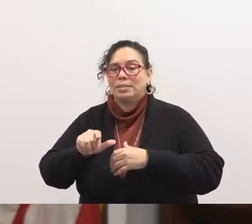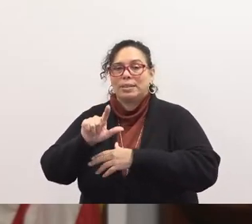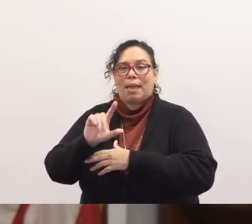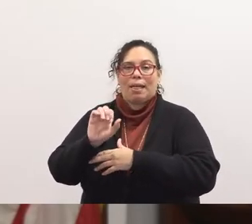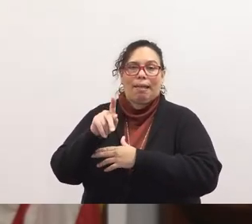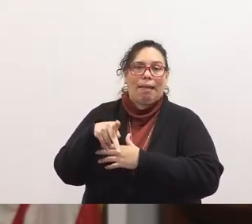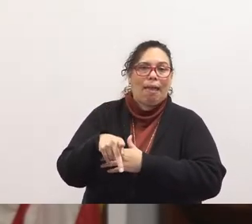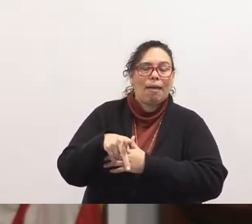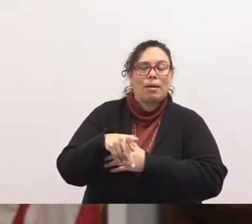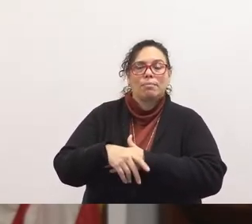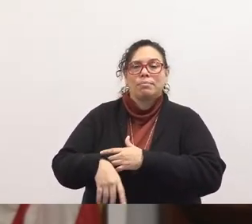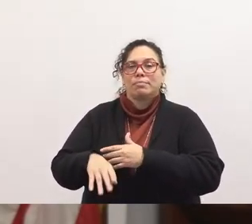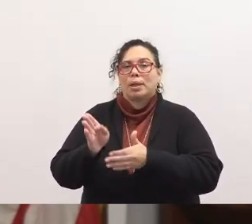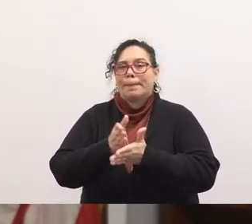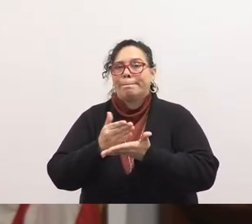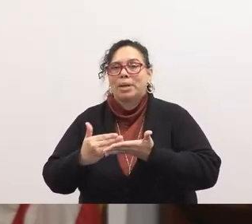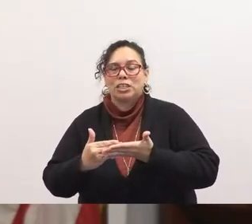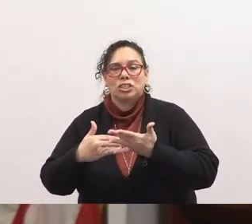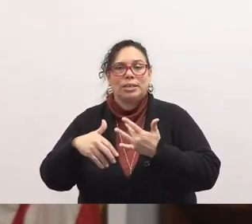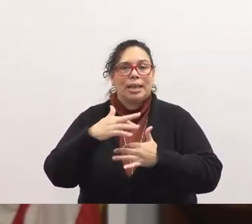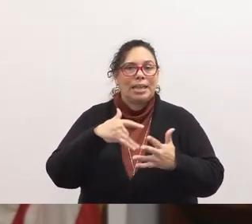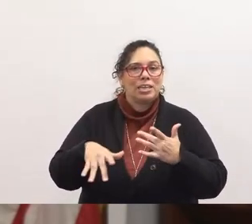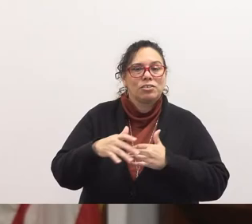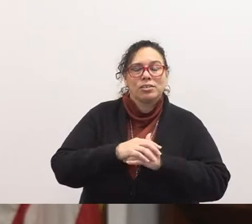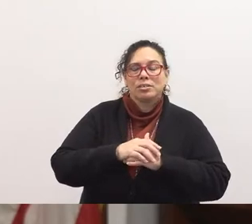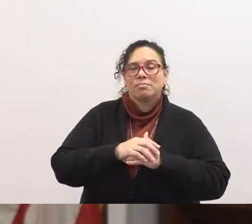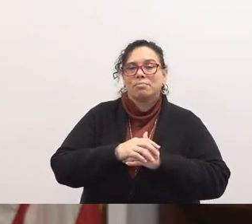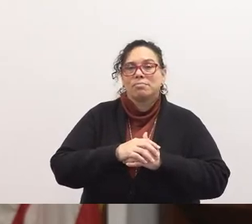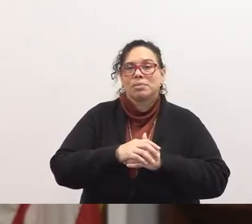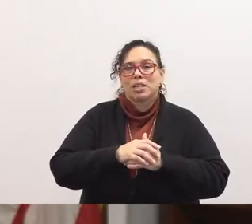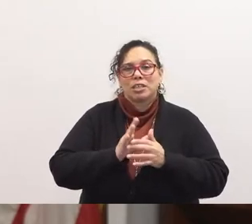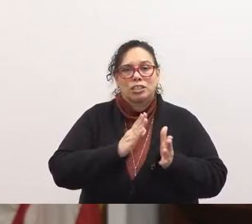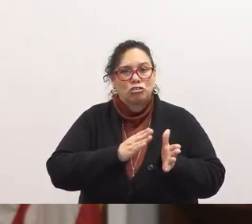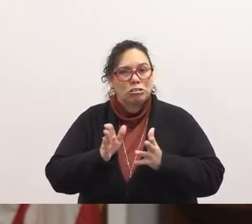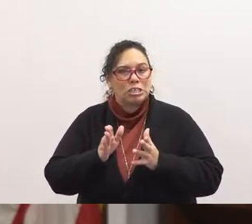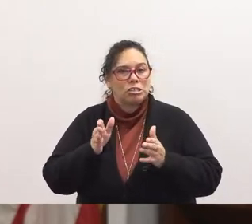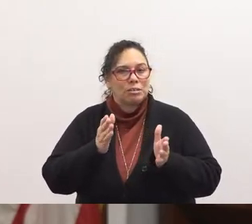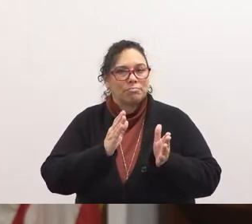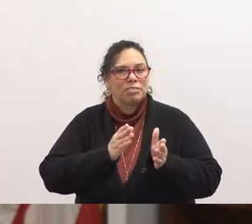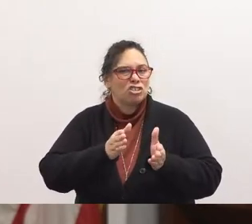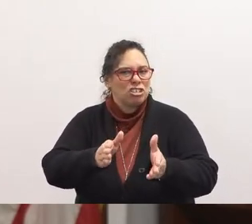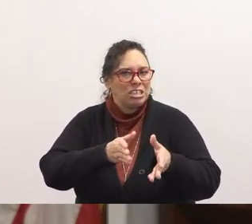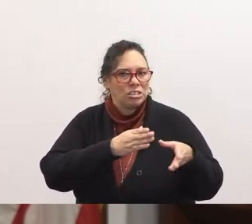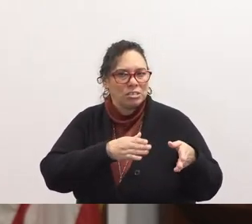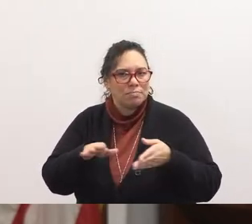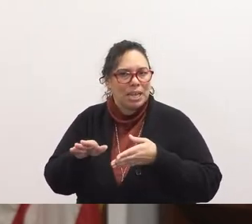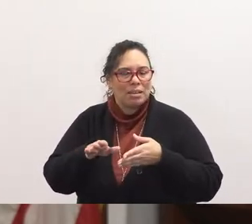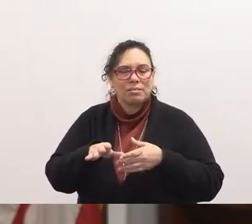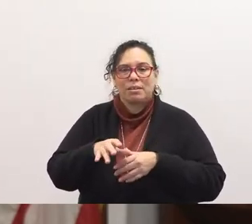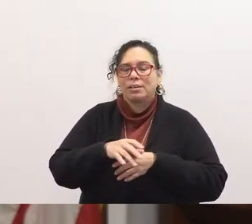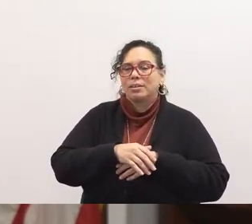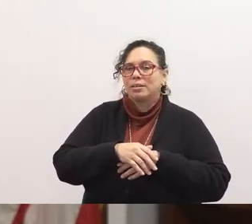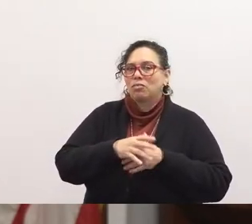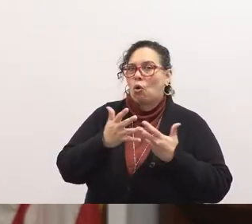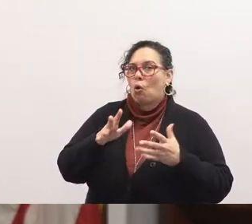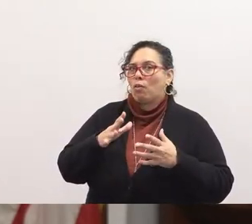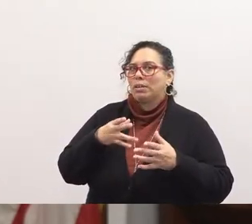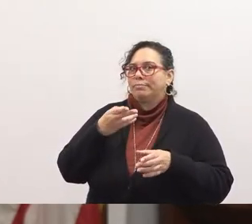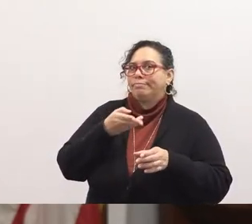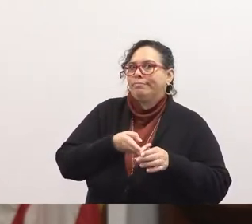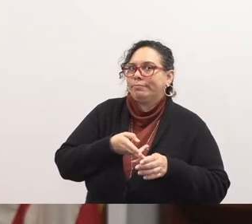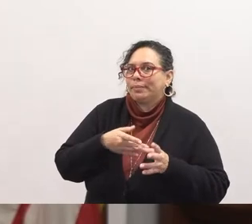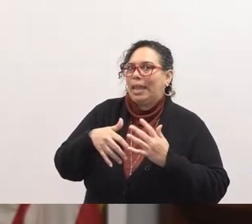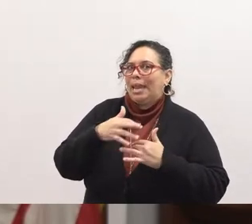budget engagement process, our strategic plan, but also to those communities that for whatever reason have not been able to